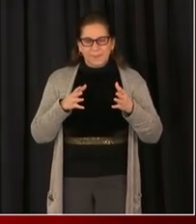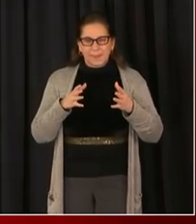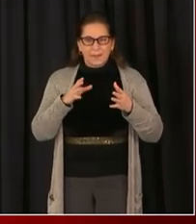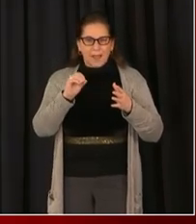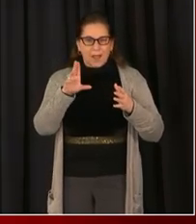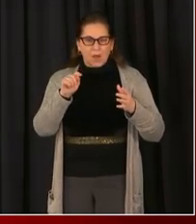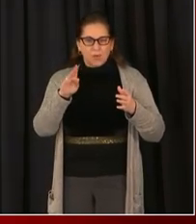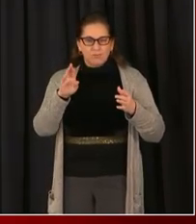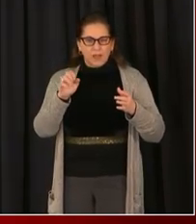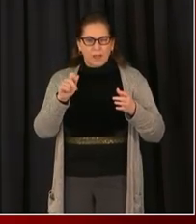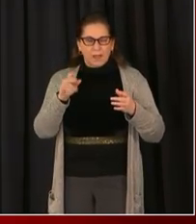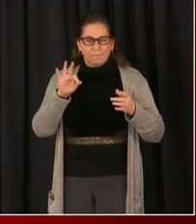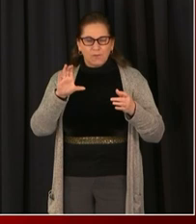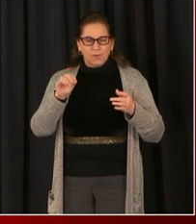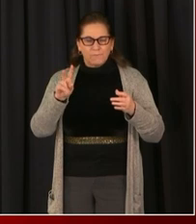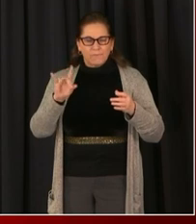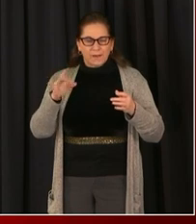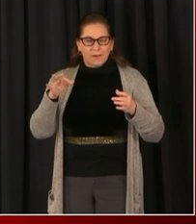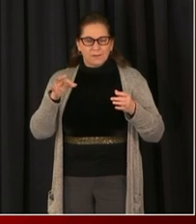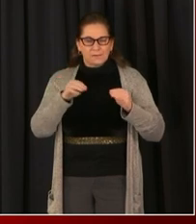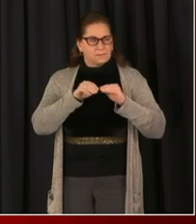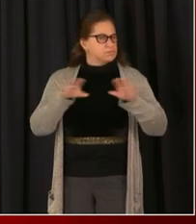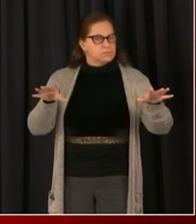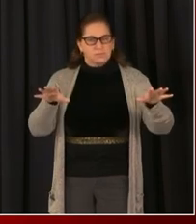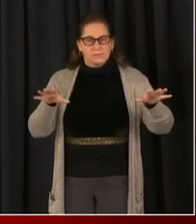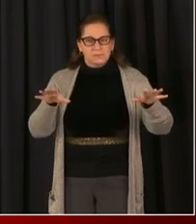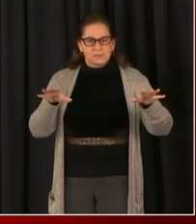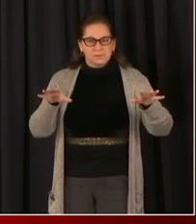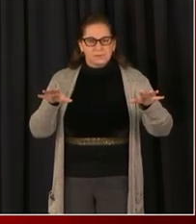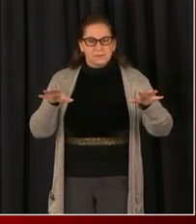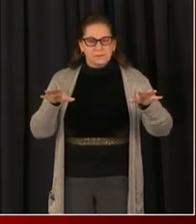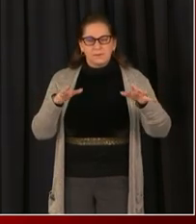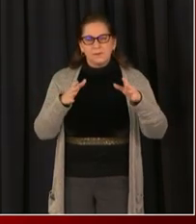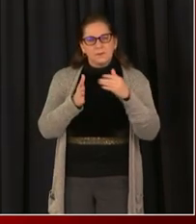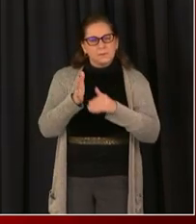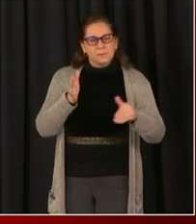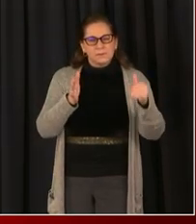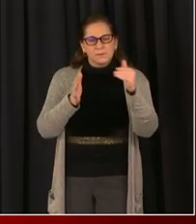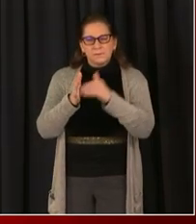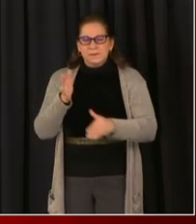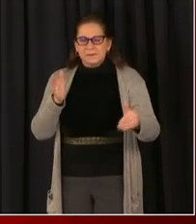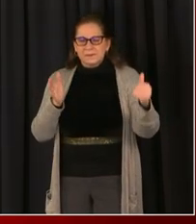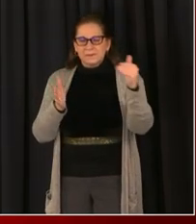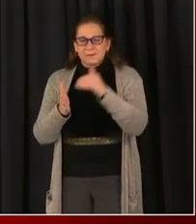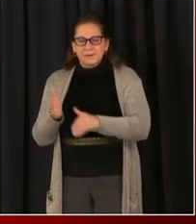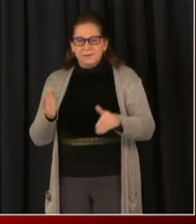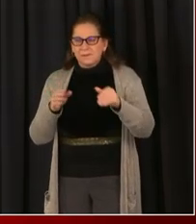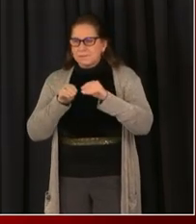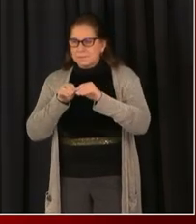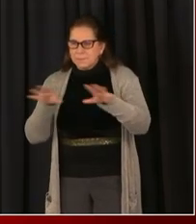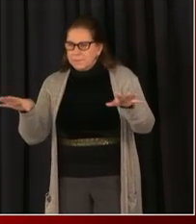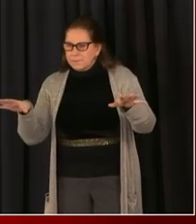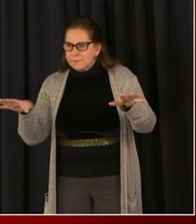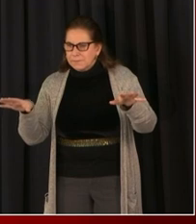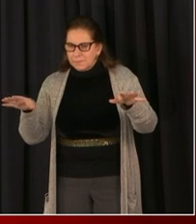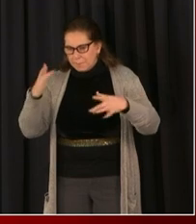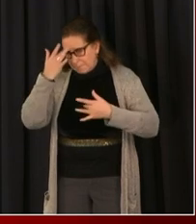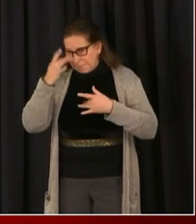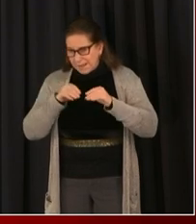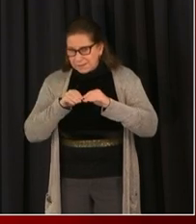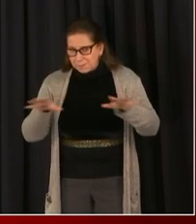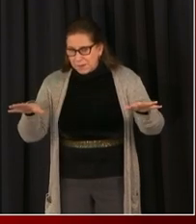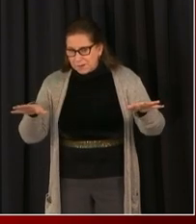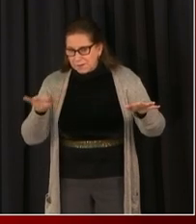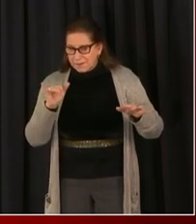outbreaks that we can look back over the course of our response to the pandemic. This data will be updated